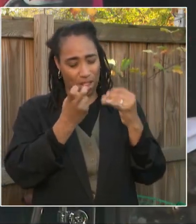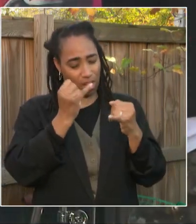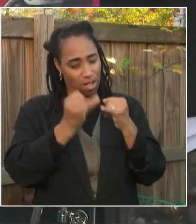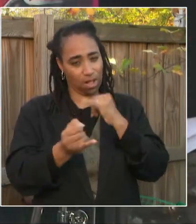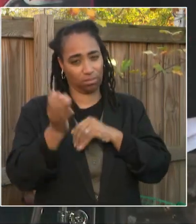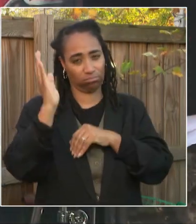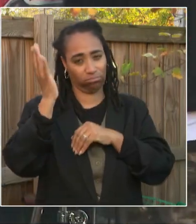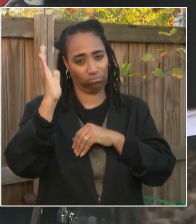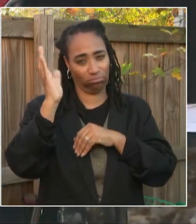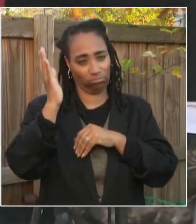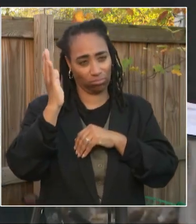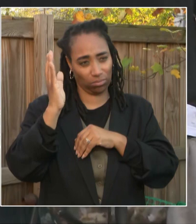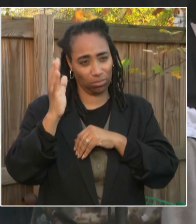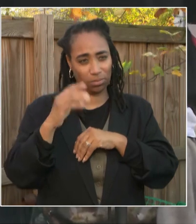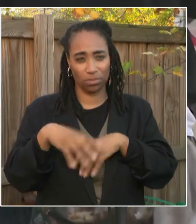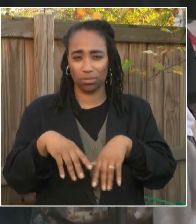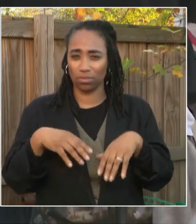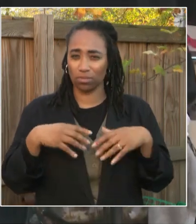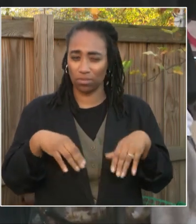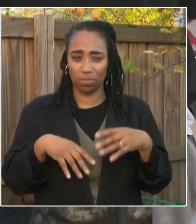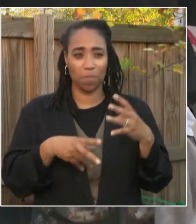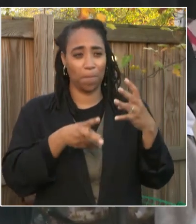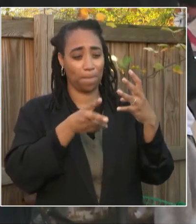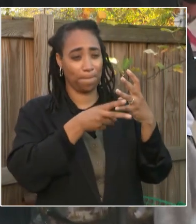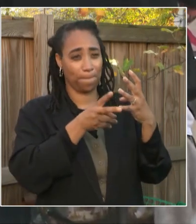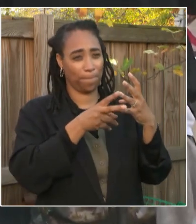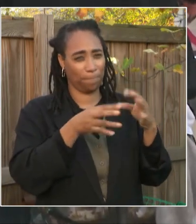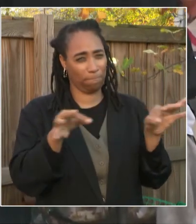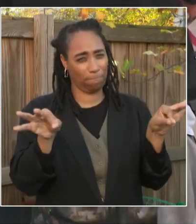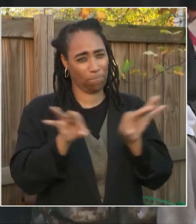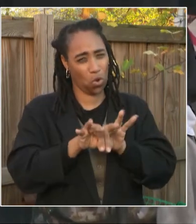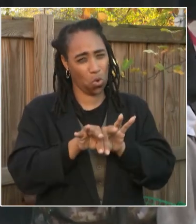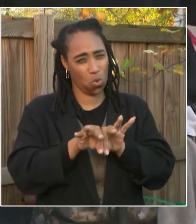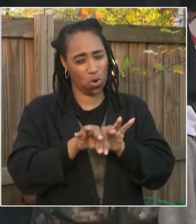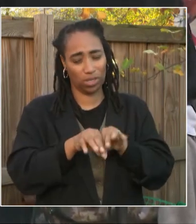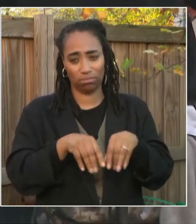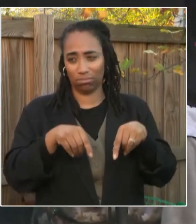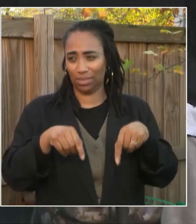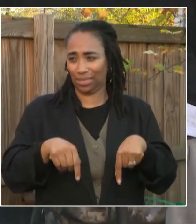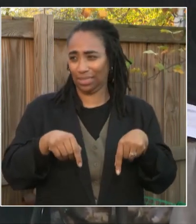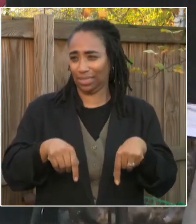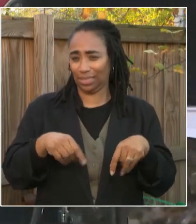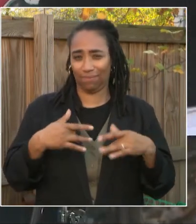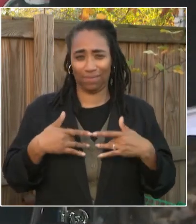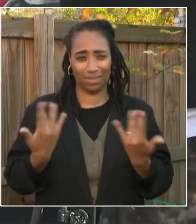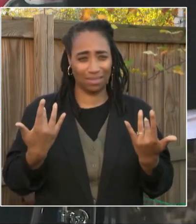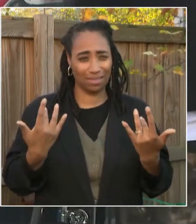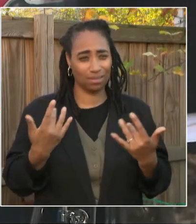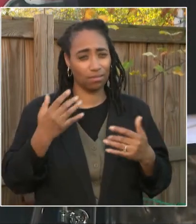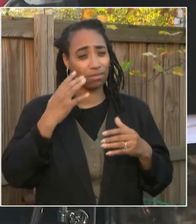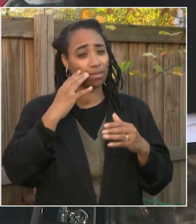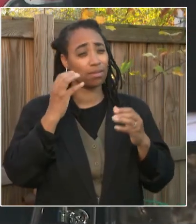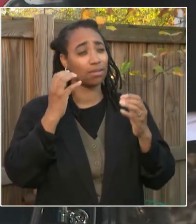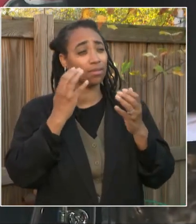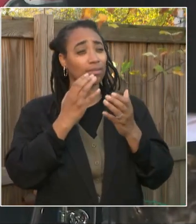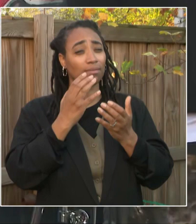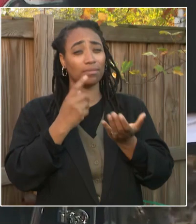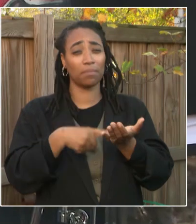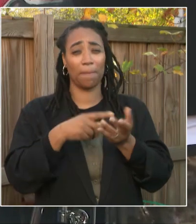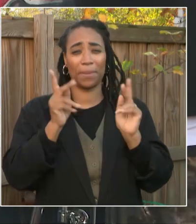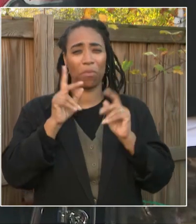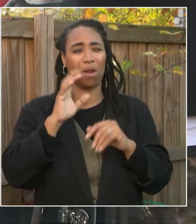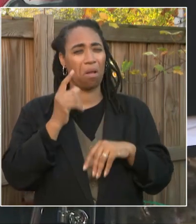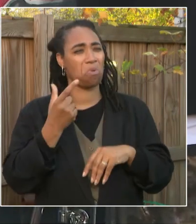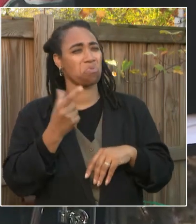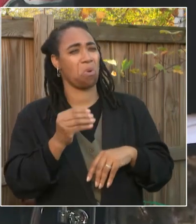moment is that we had to take go-go. Folks sometimes would take go-go and try initially to just make it a music, but